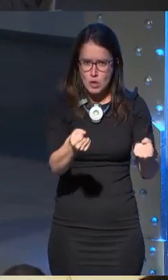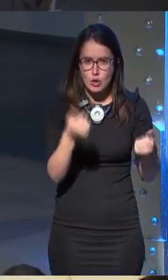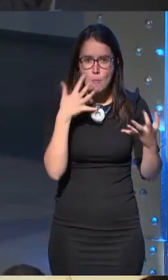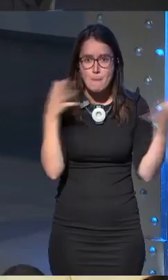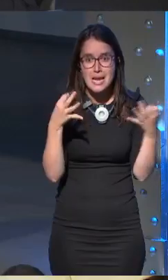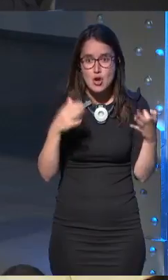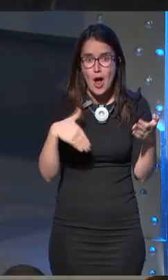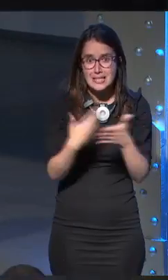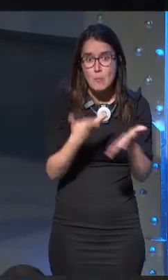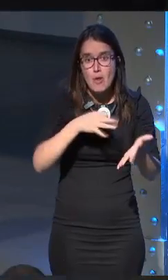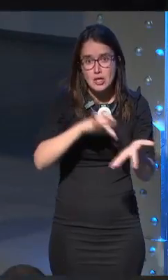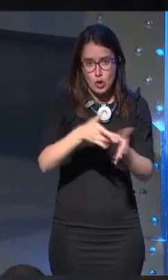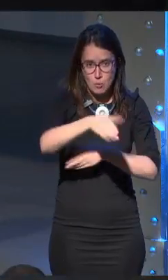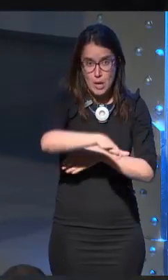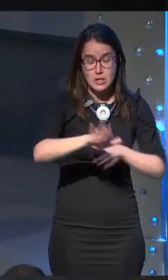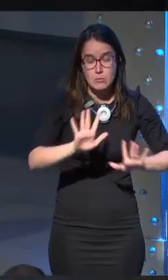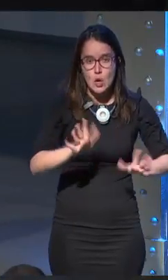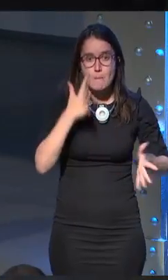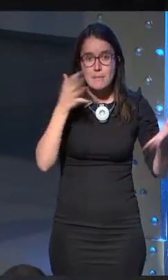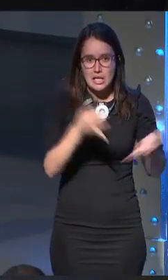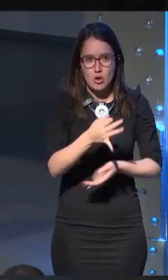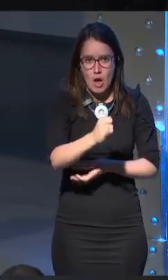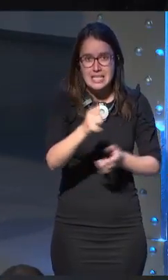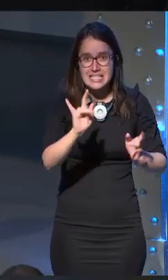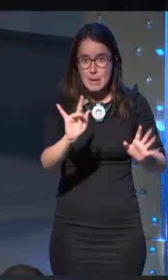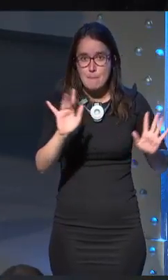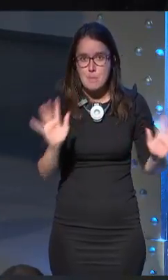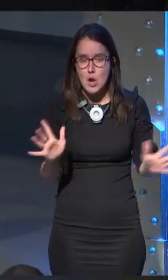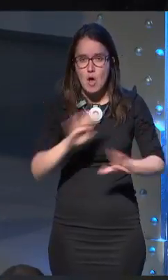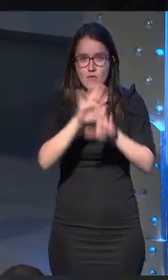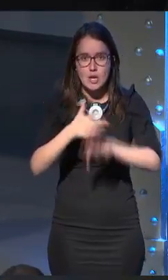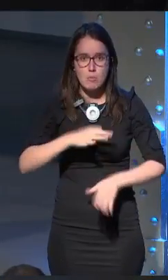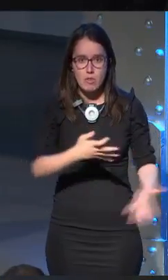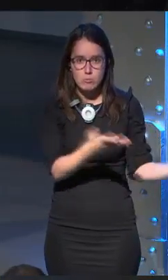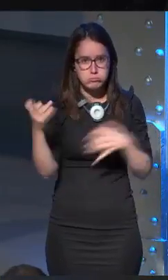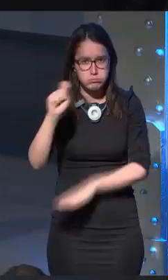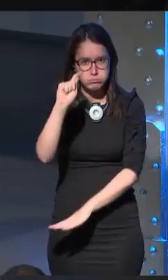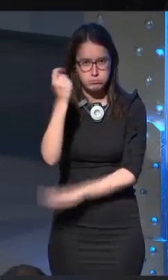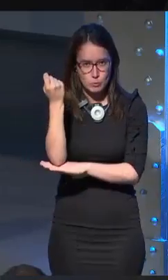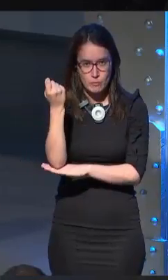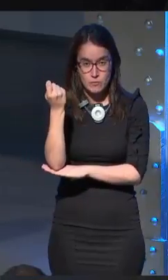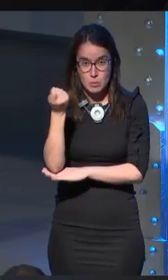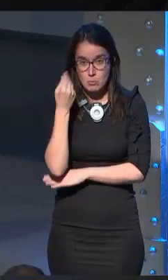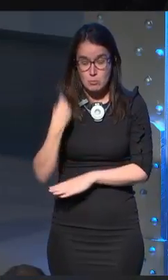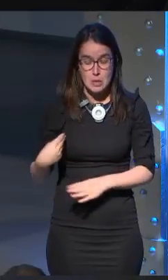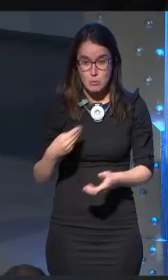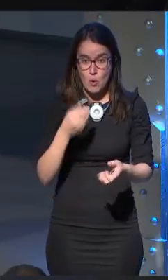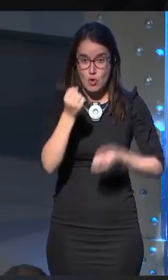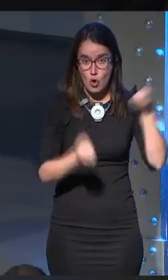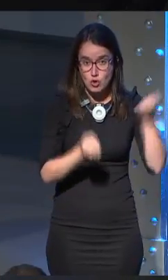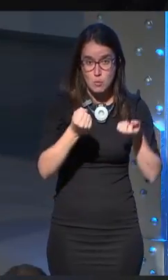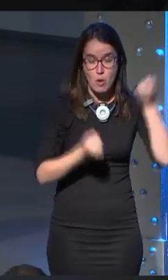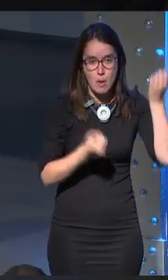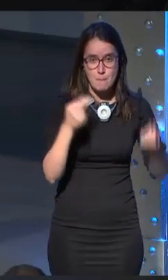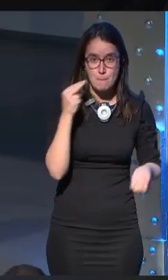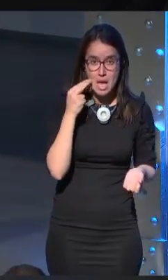weigh the benefit. You know, just like you do driving a car. You need to get somewhere. You know it's risky, but it's more important that